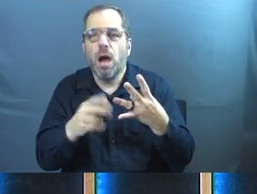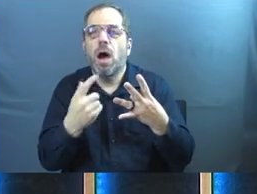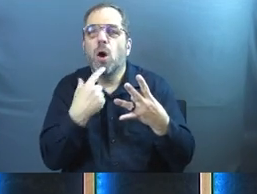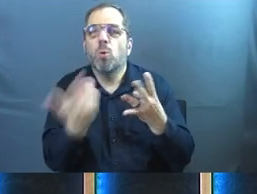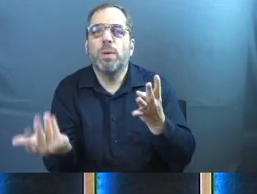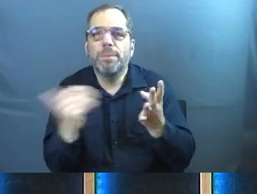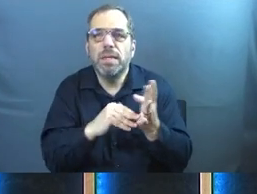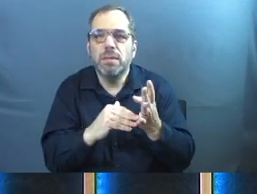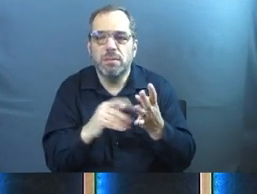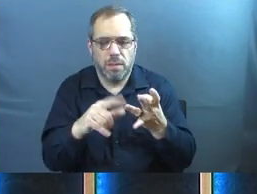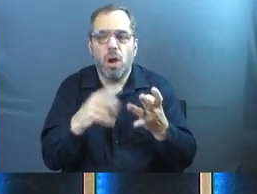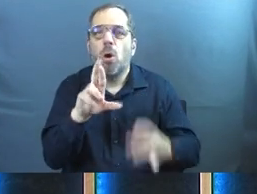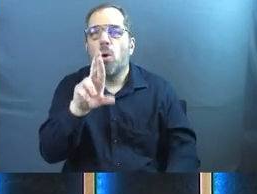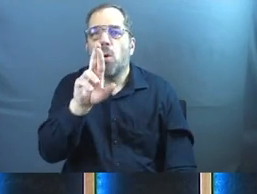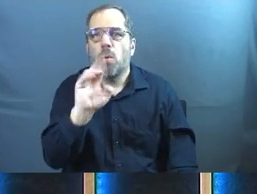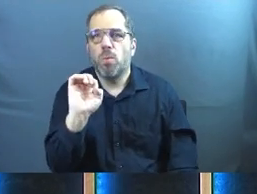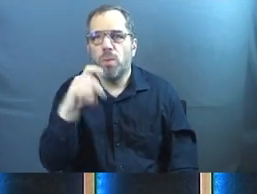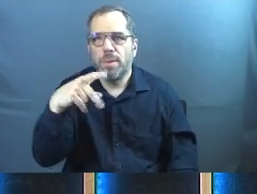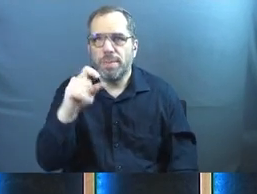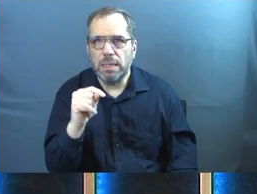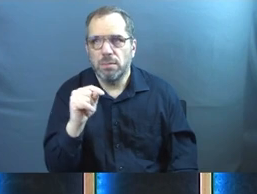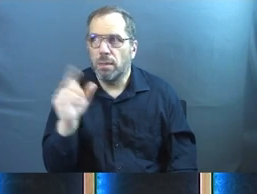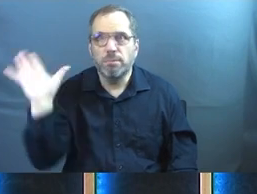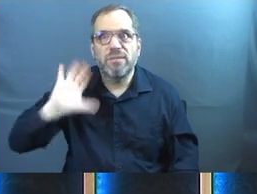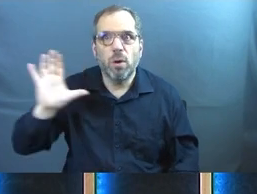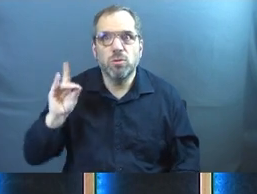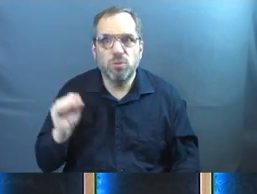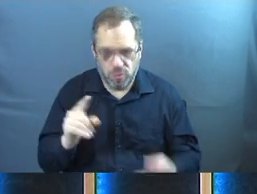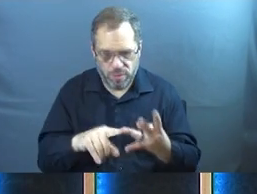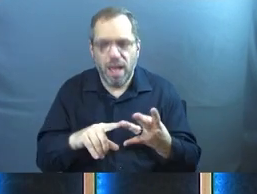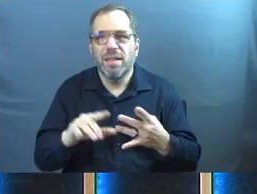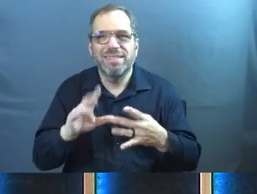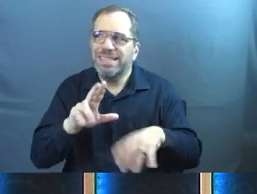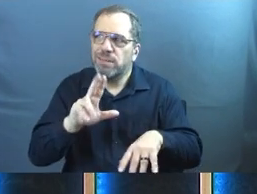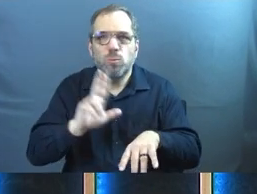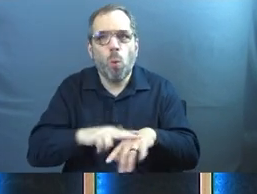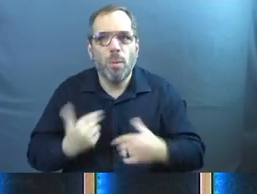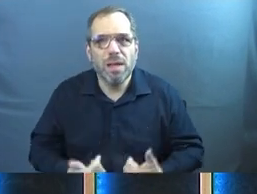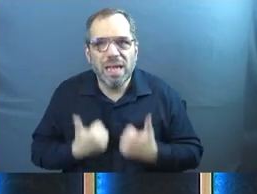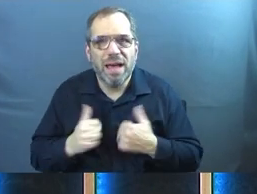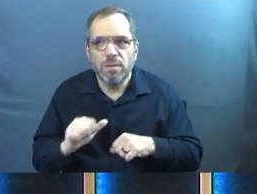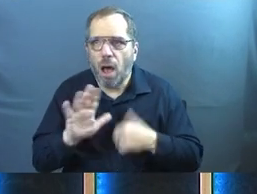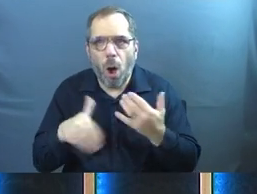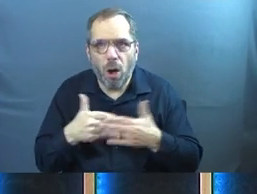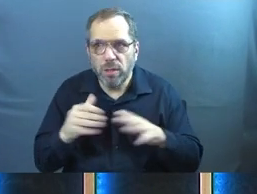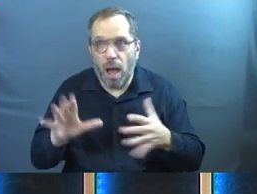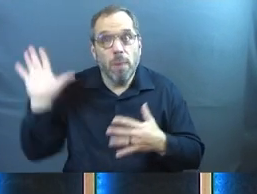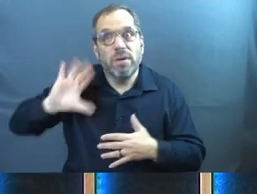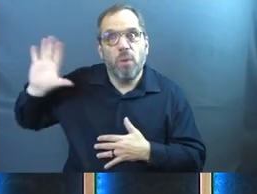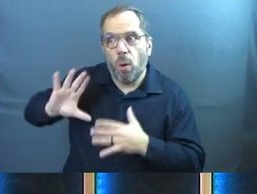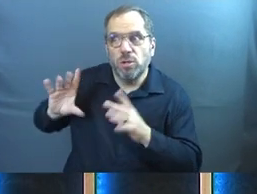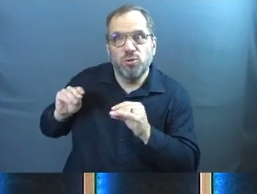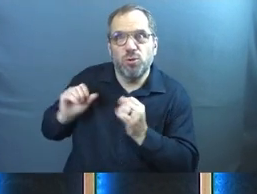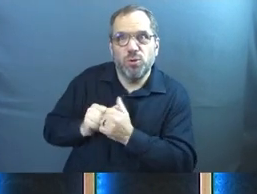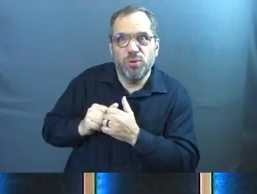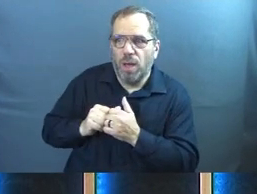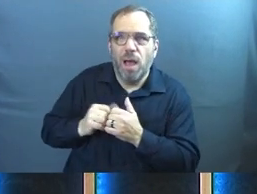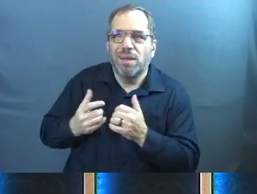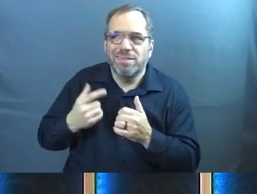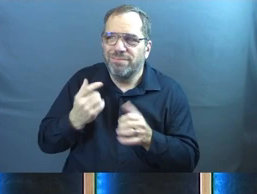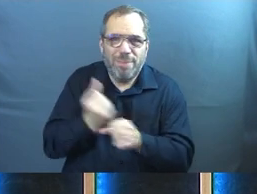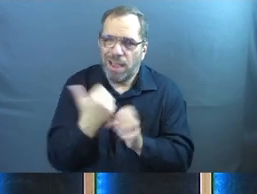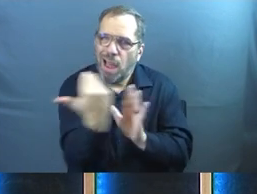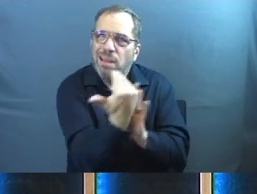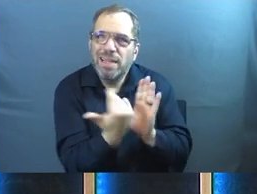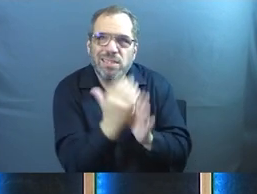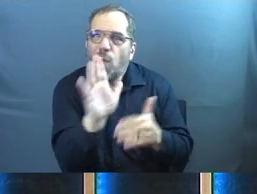Repeat. Repeat the things that you used to do. This is the practical step. All the things that you used to do, just go back and